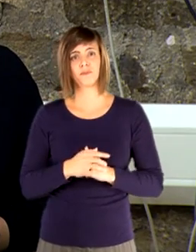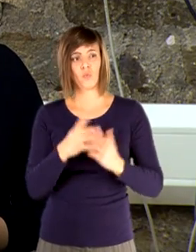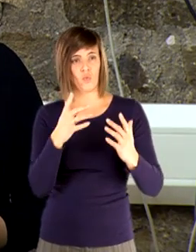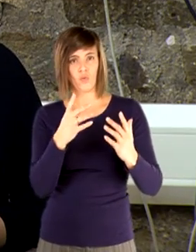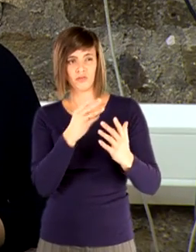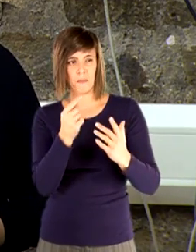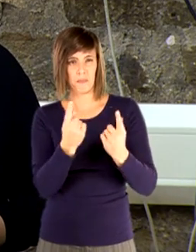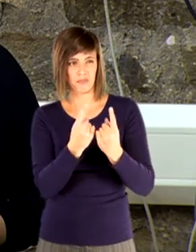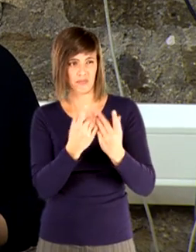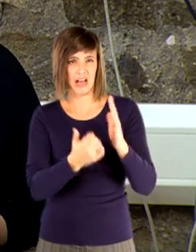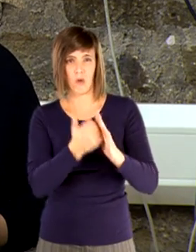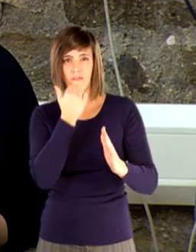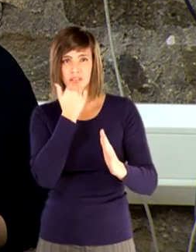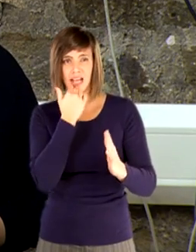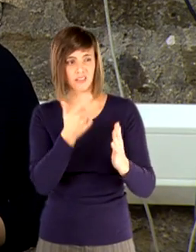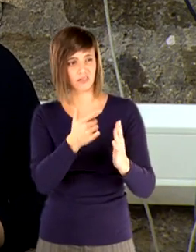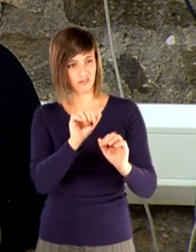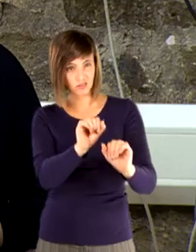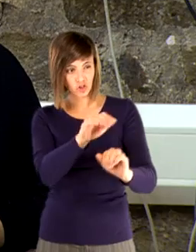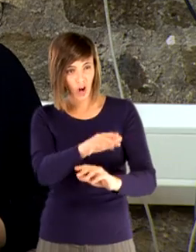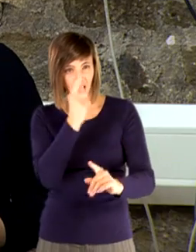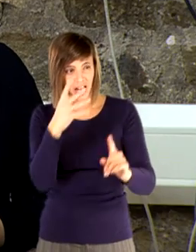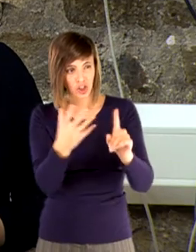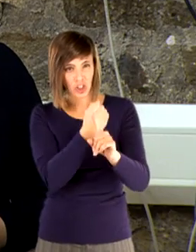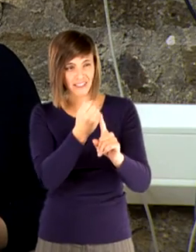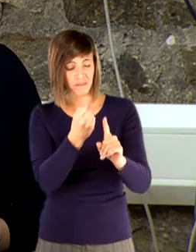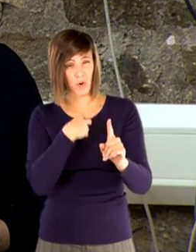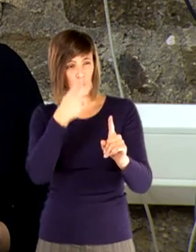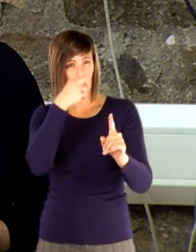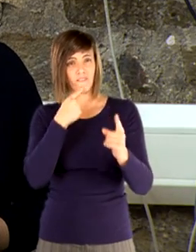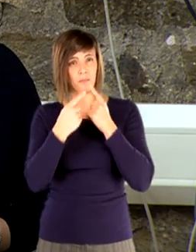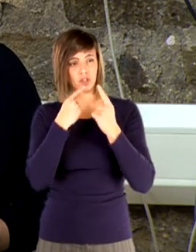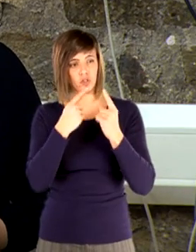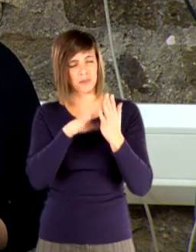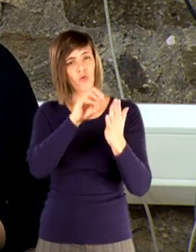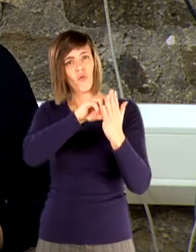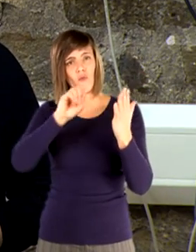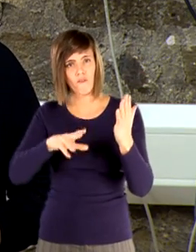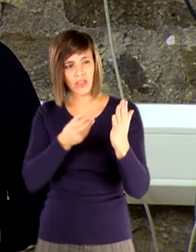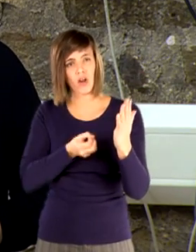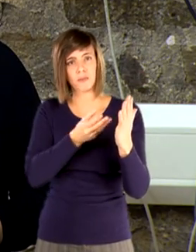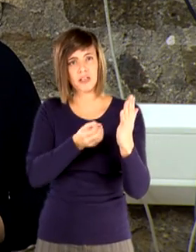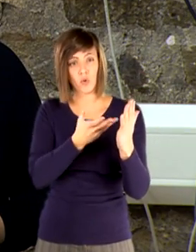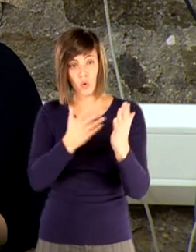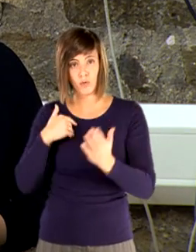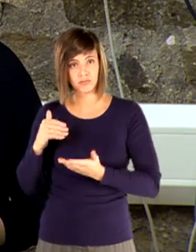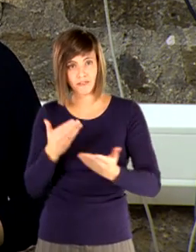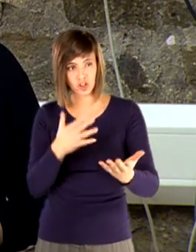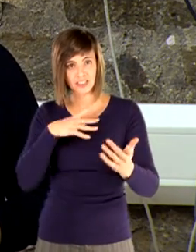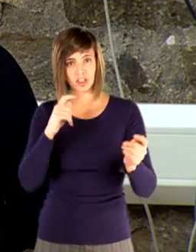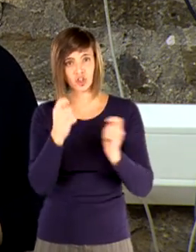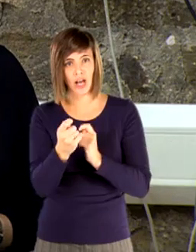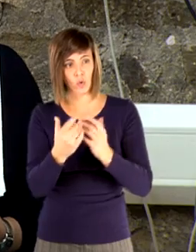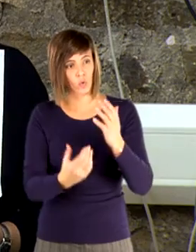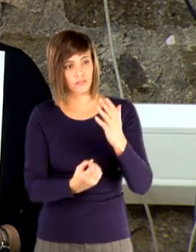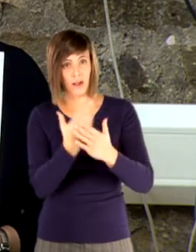you've got things that are out of date in terms of what they actually can do in terms of their learning, or the provision that's